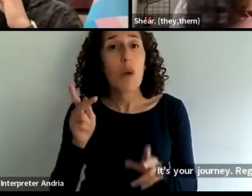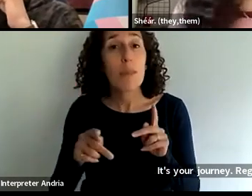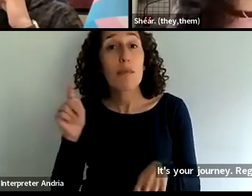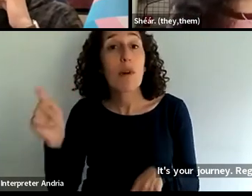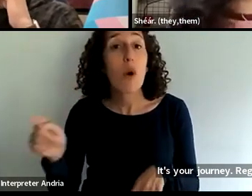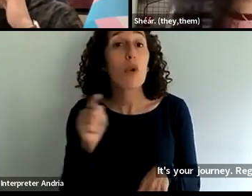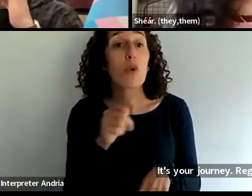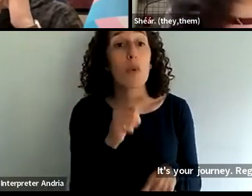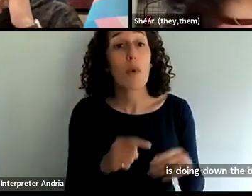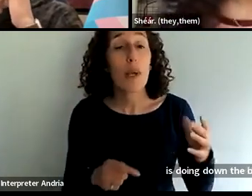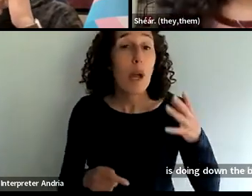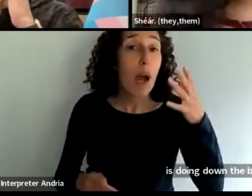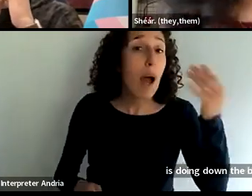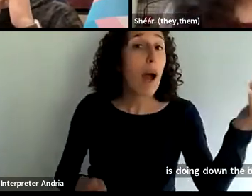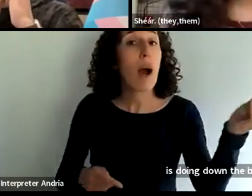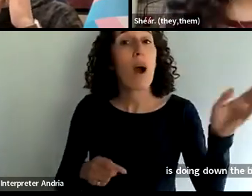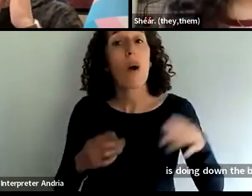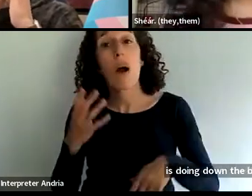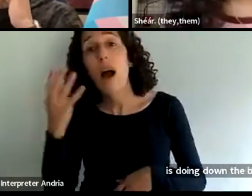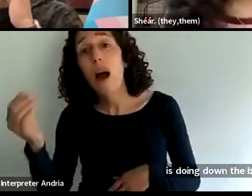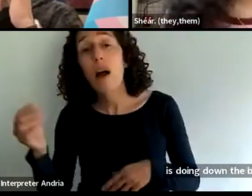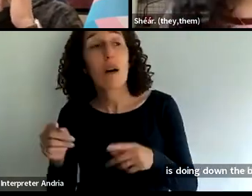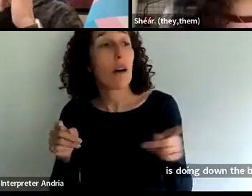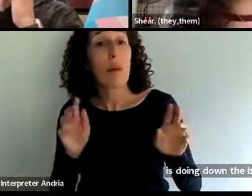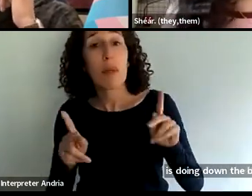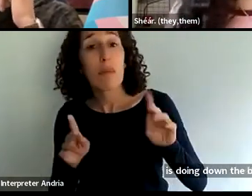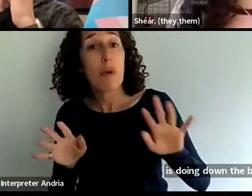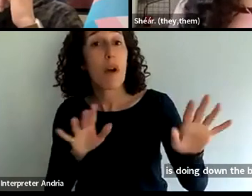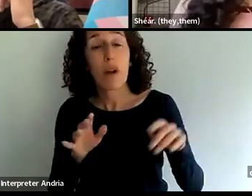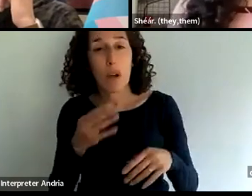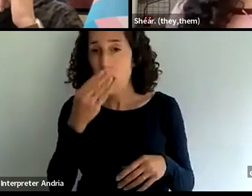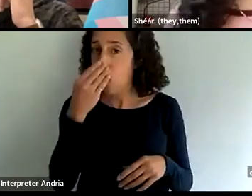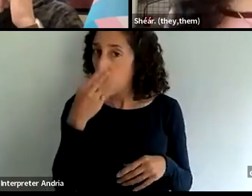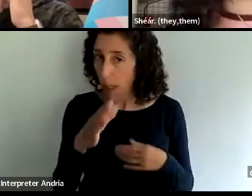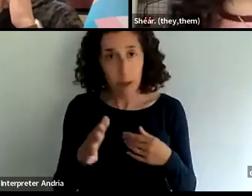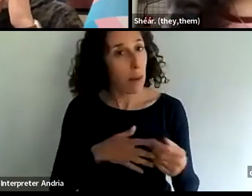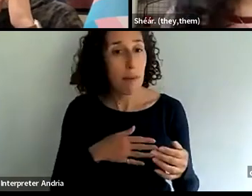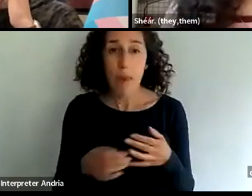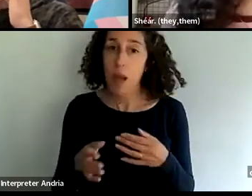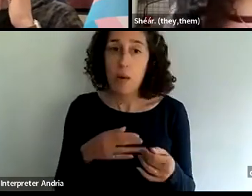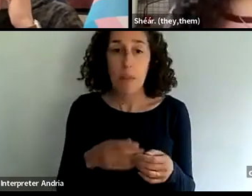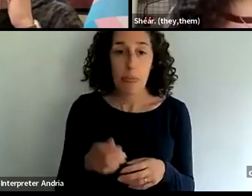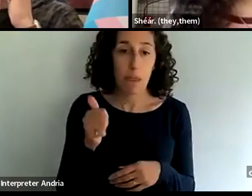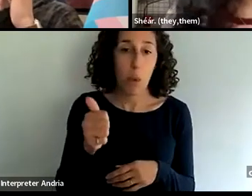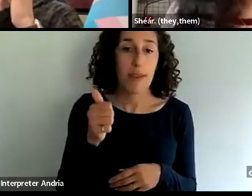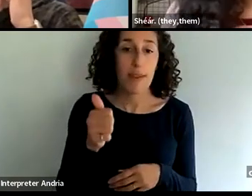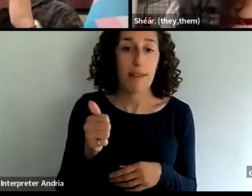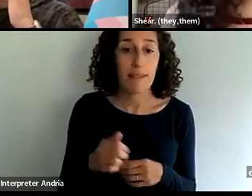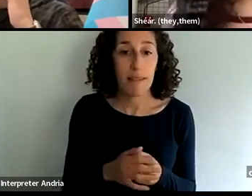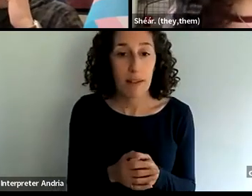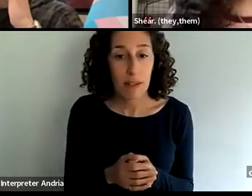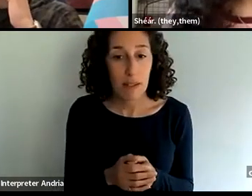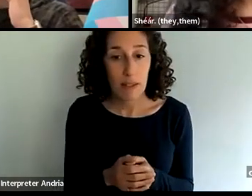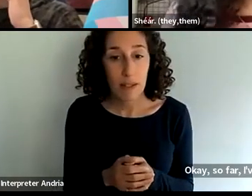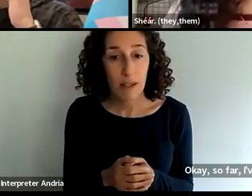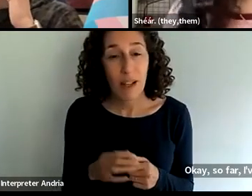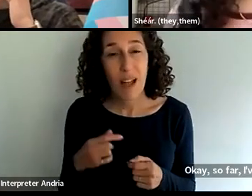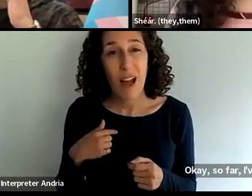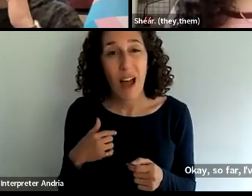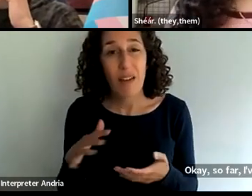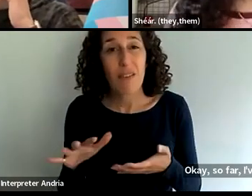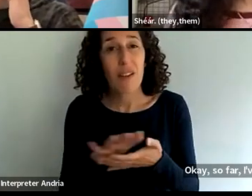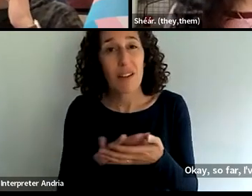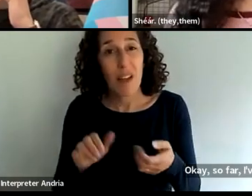club, baby, you fuck yourself up. I've done damage to my body because I didn't